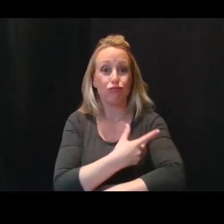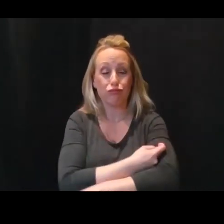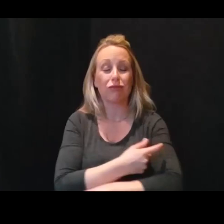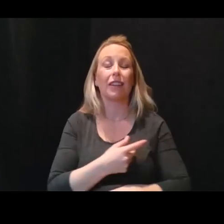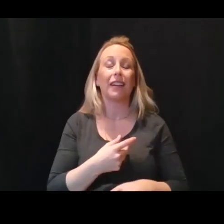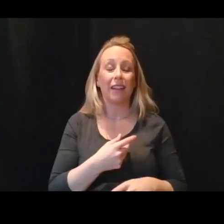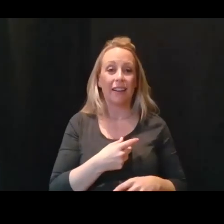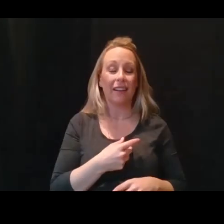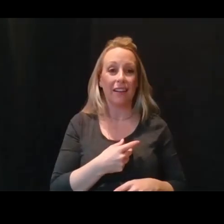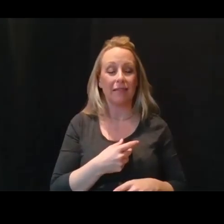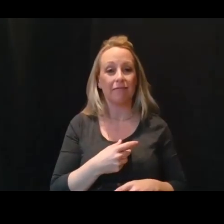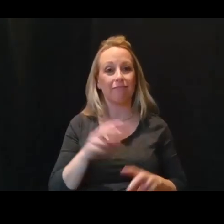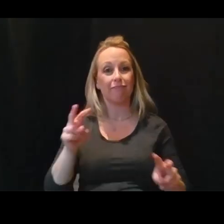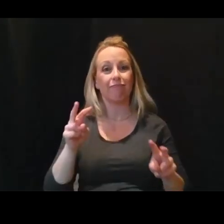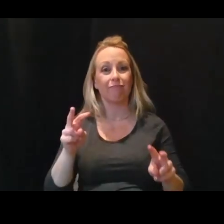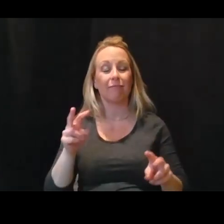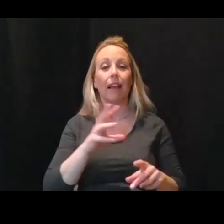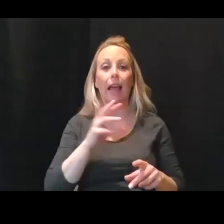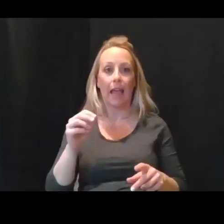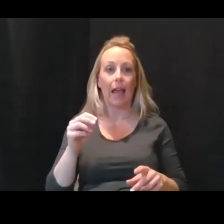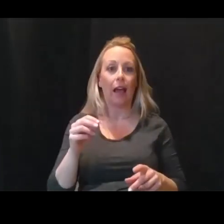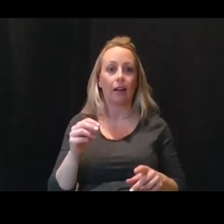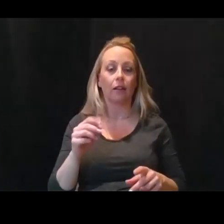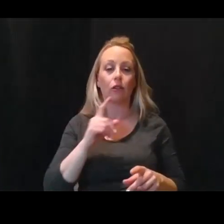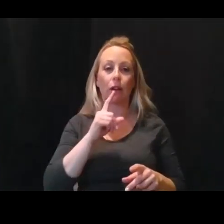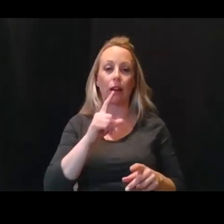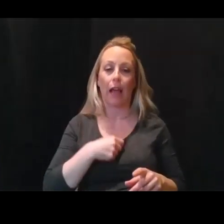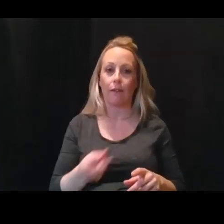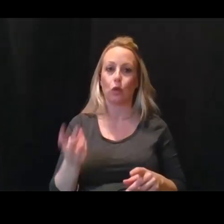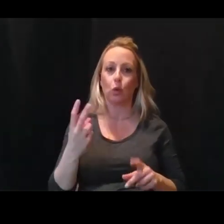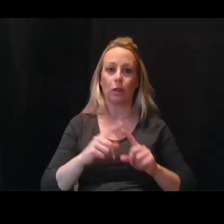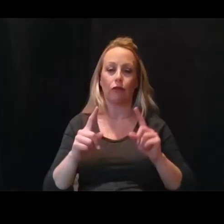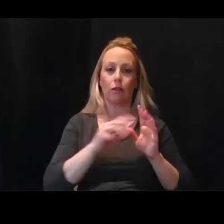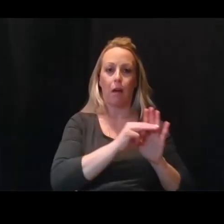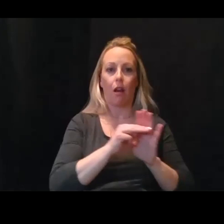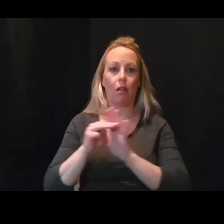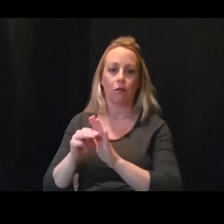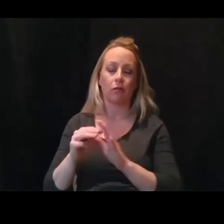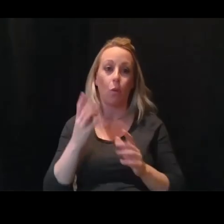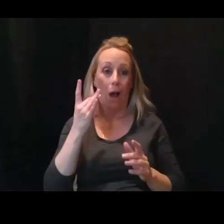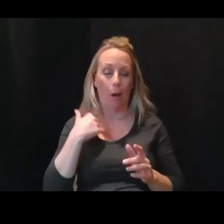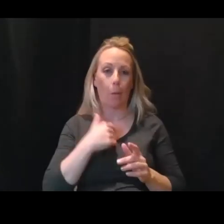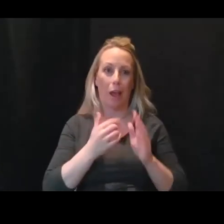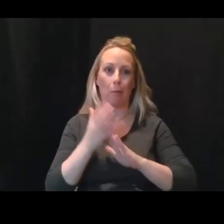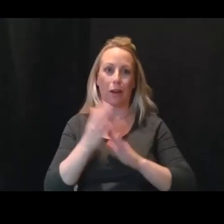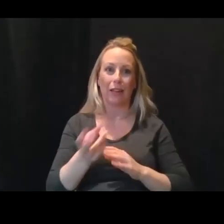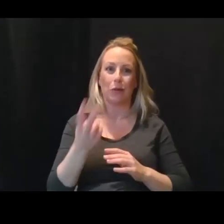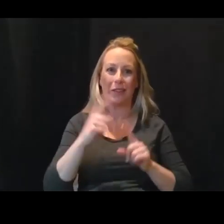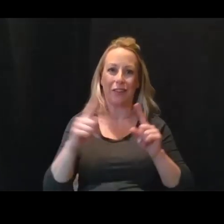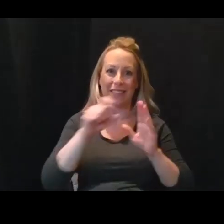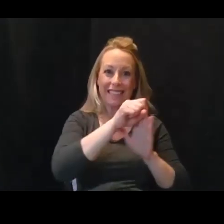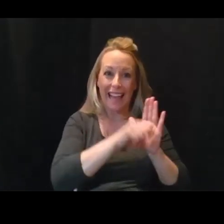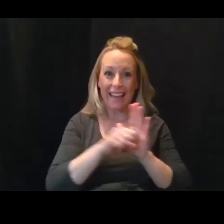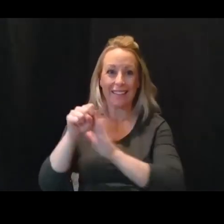that. And then we're working really in 2 different models because we operate in 2 different states. So from the Iowa point of view,